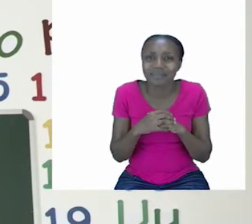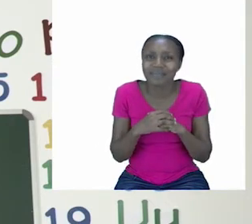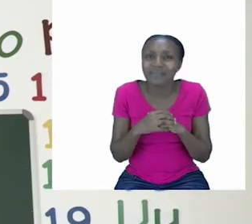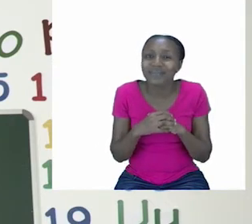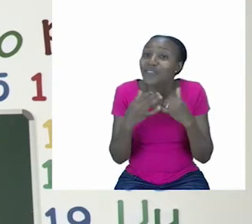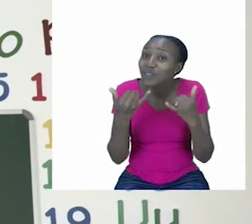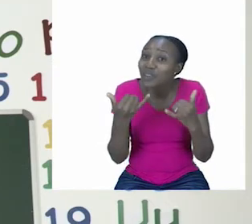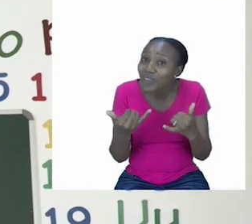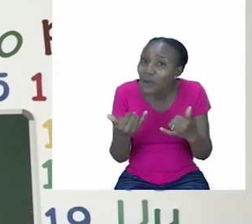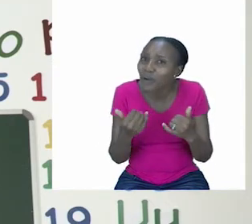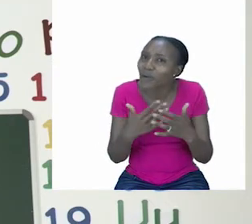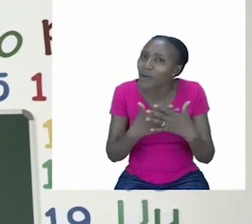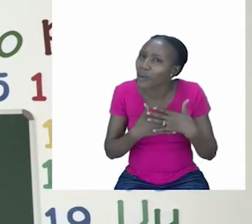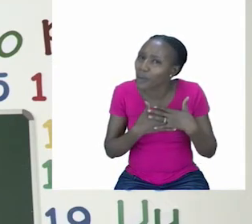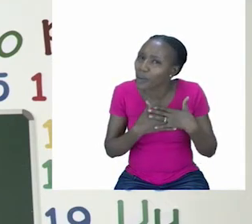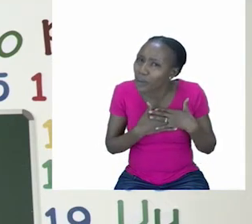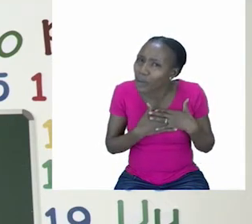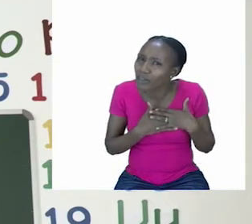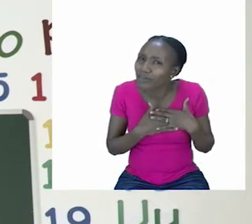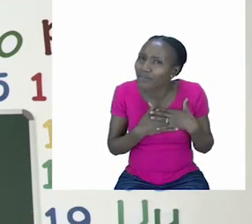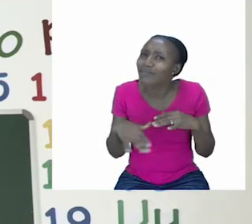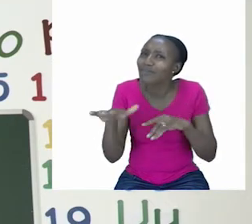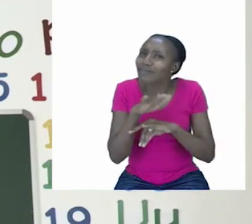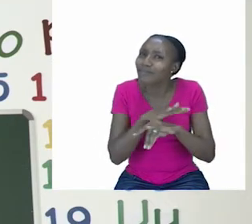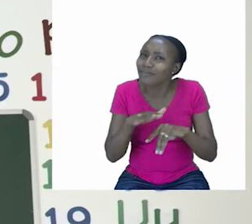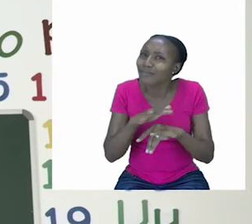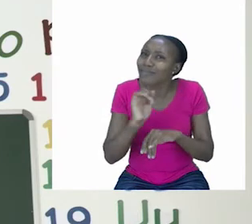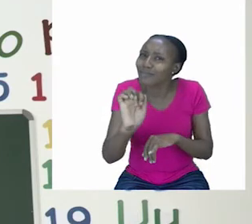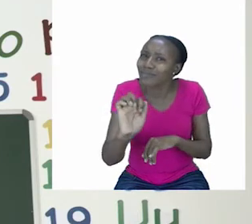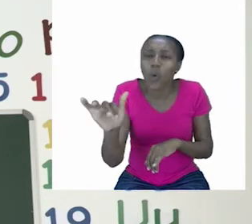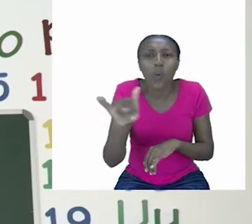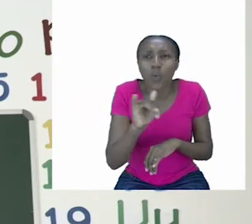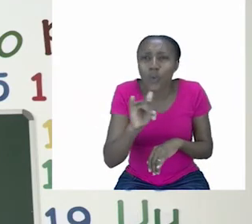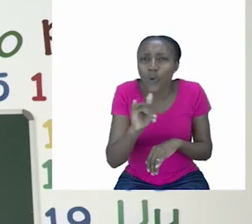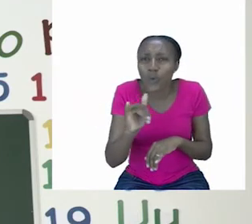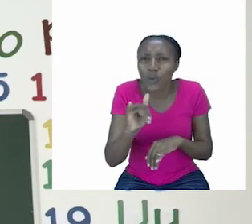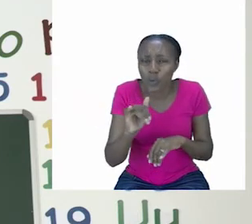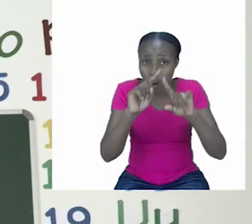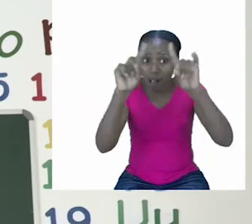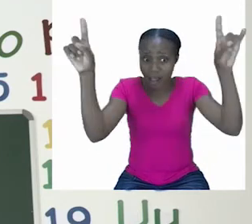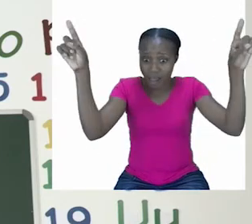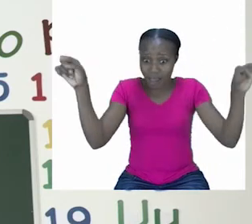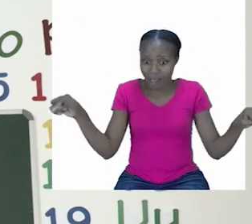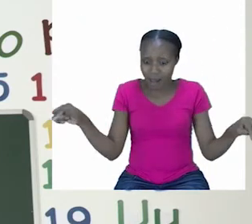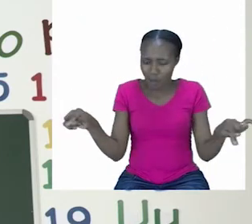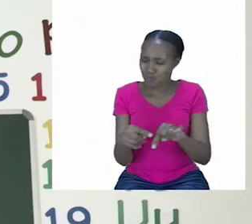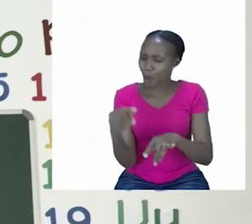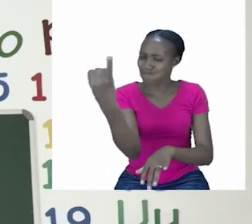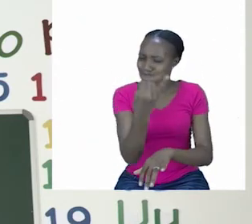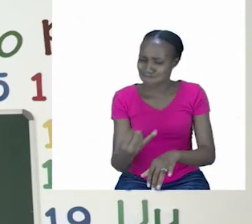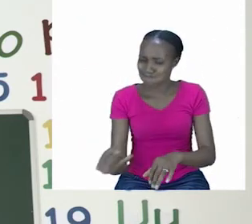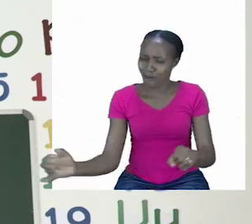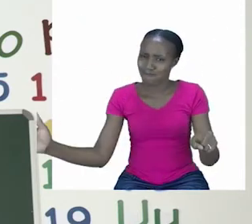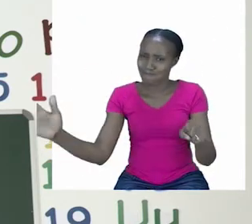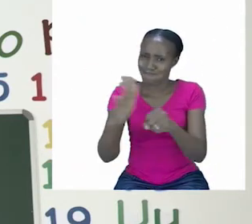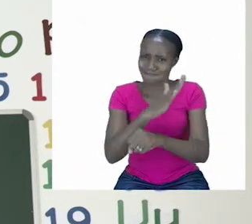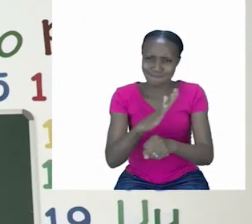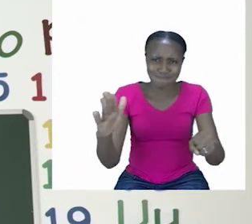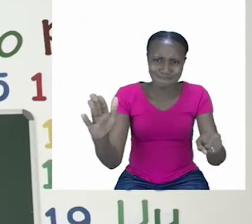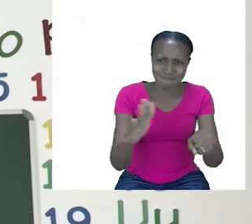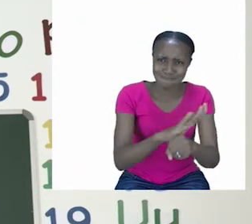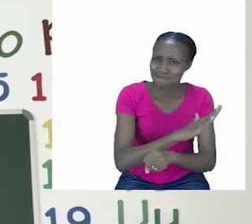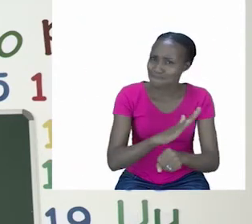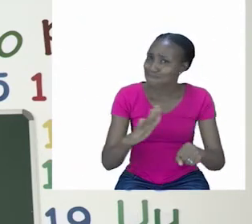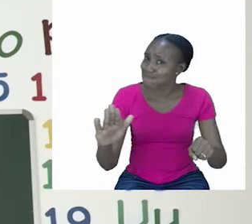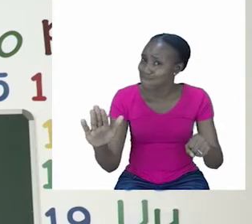to draw your favorite animal. Don't be shy to use the whole box to draw your favorite